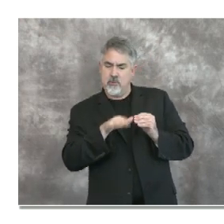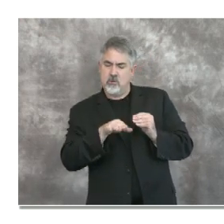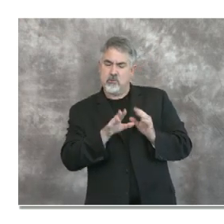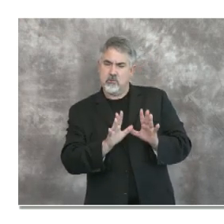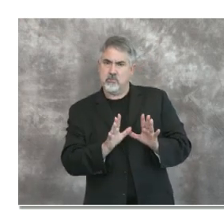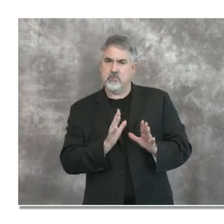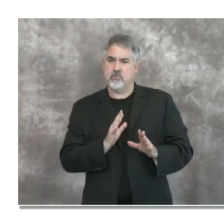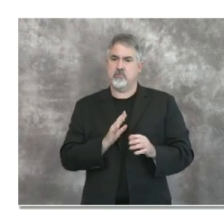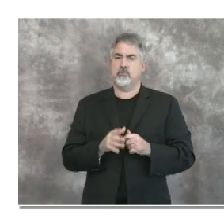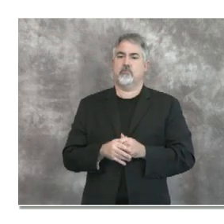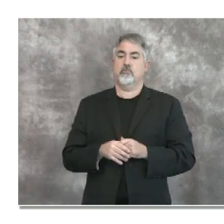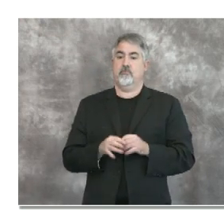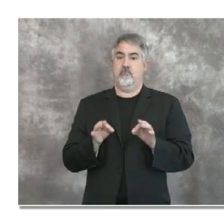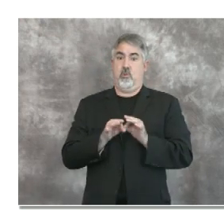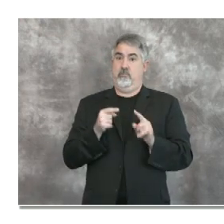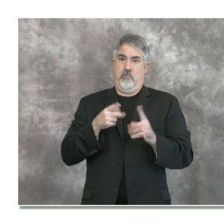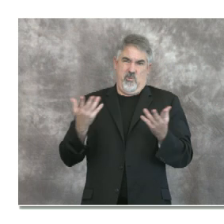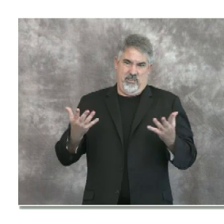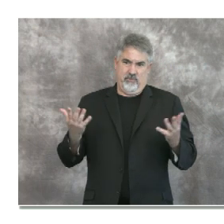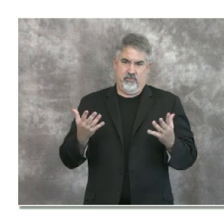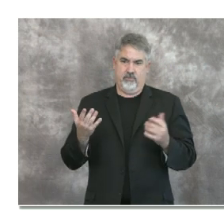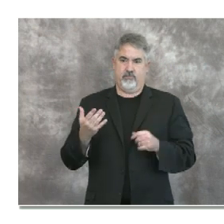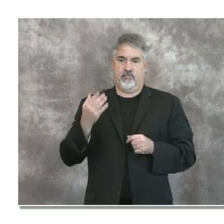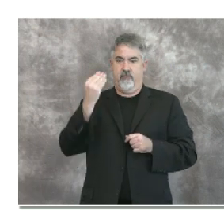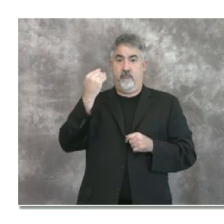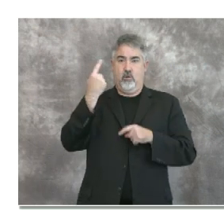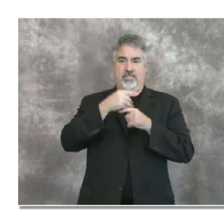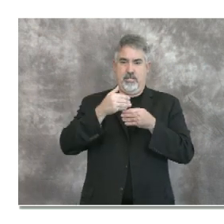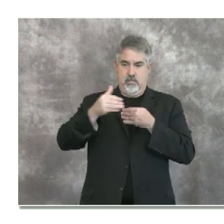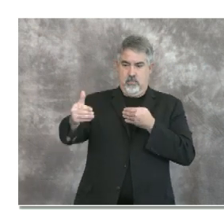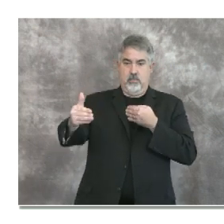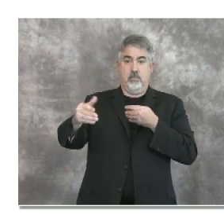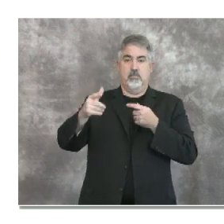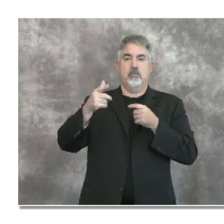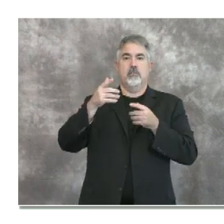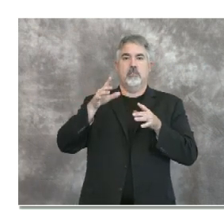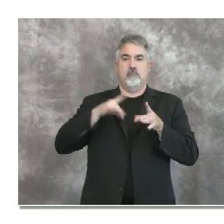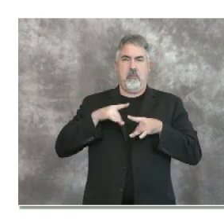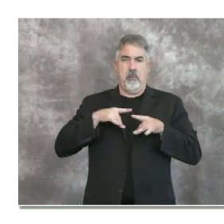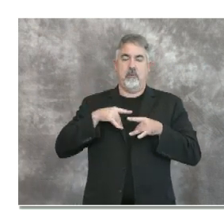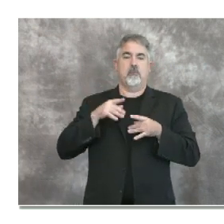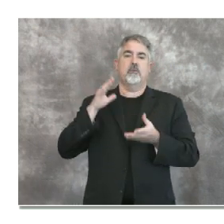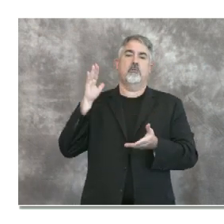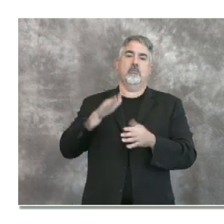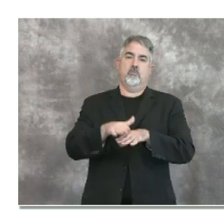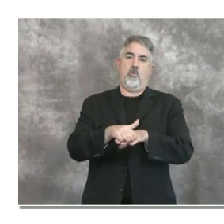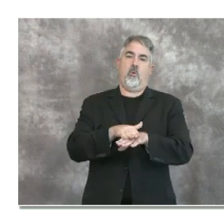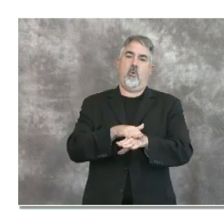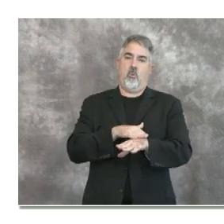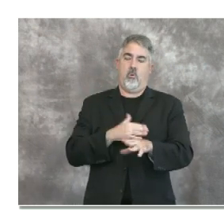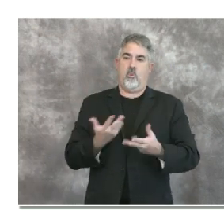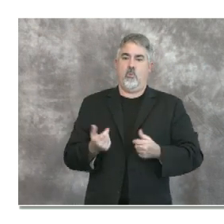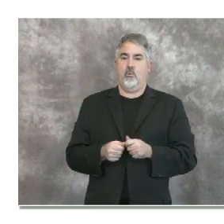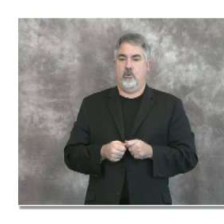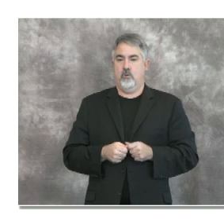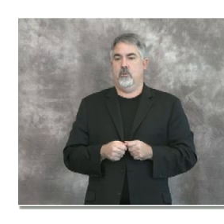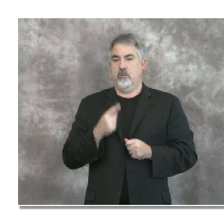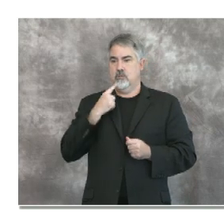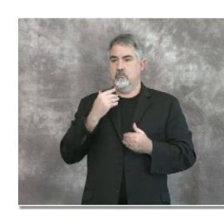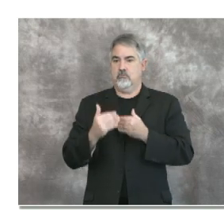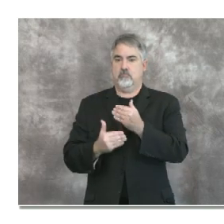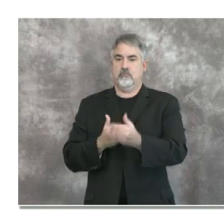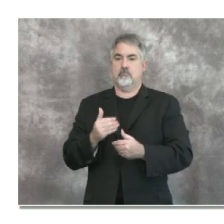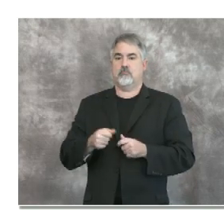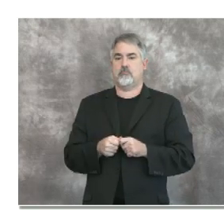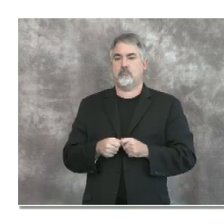see in the past 14 days is a downward trajectory. So we feel this is also going in the right direction, and as we